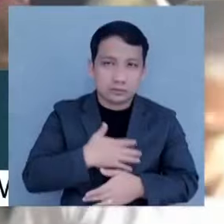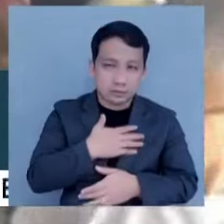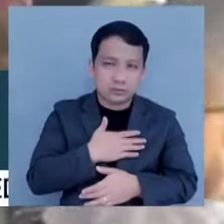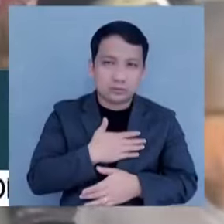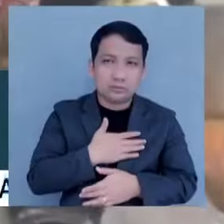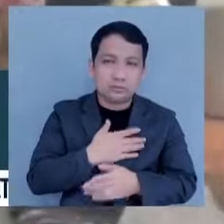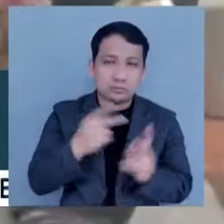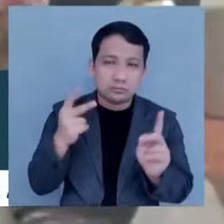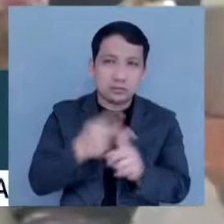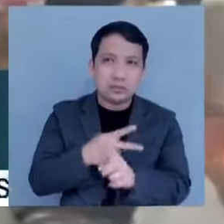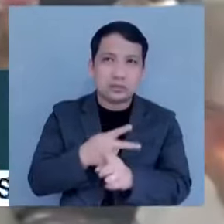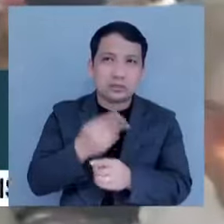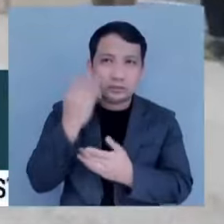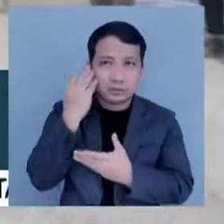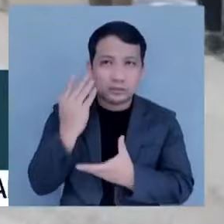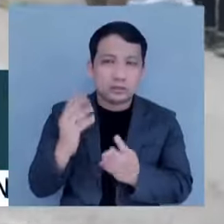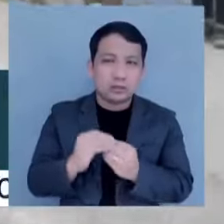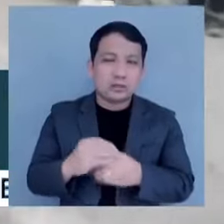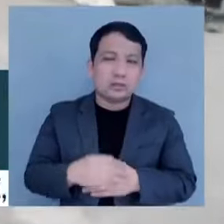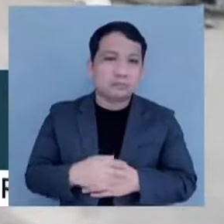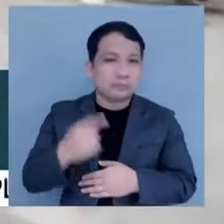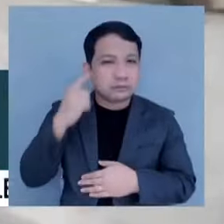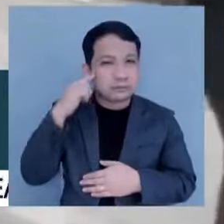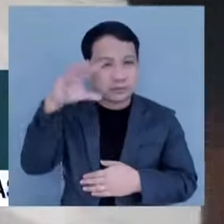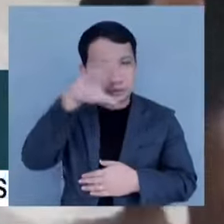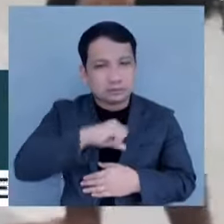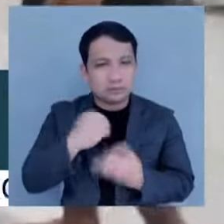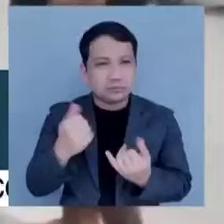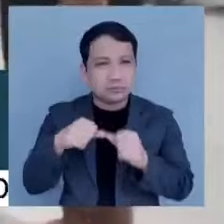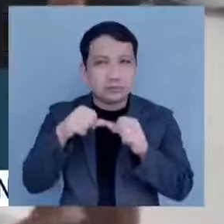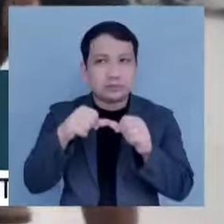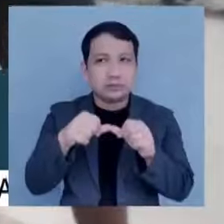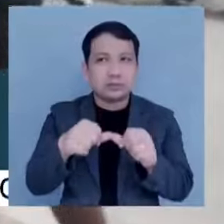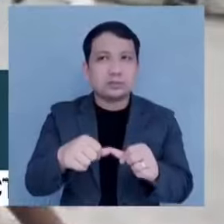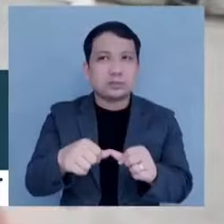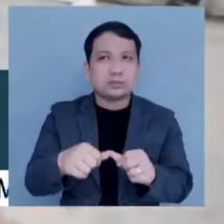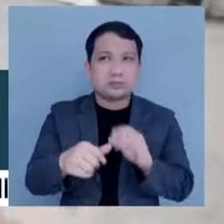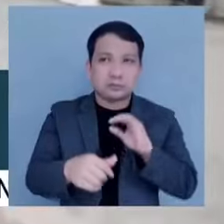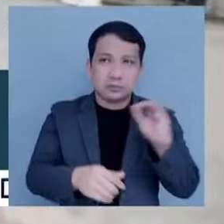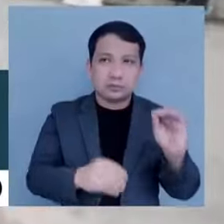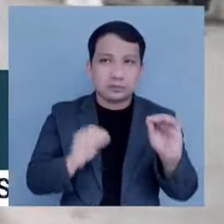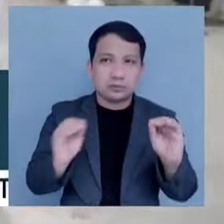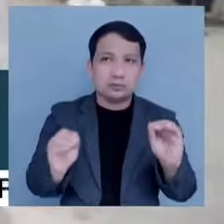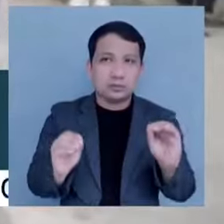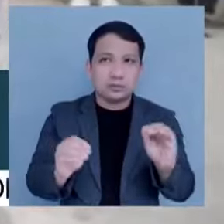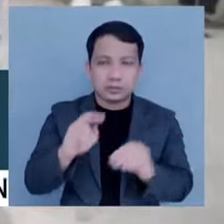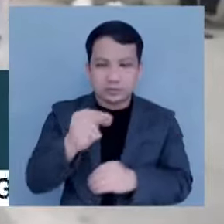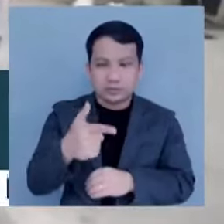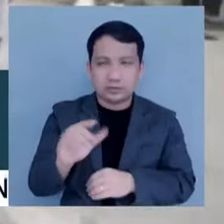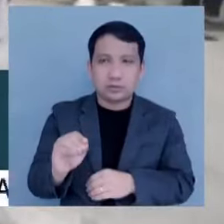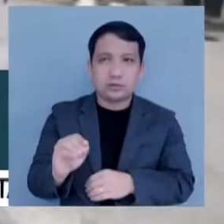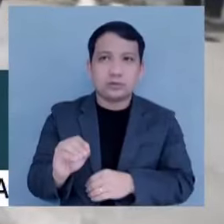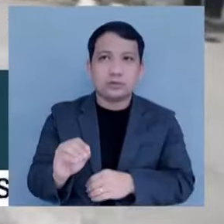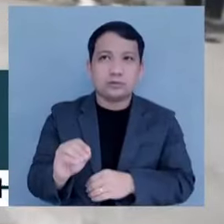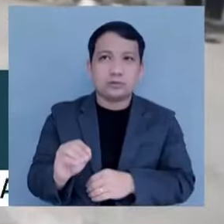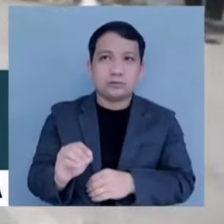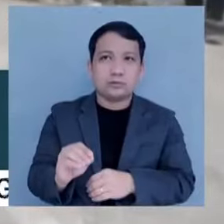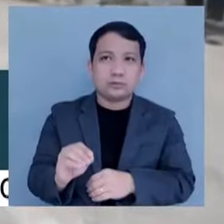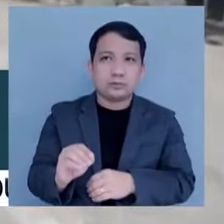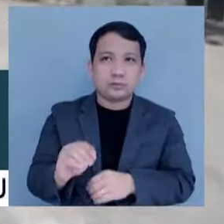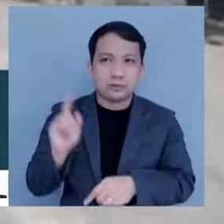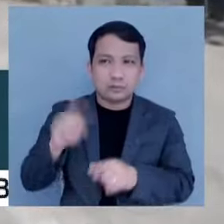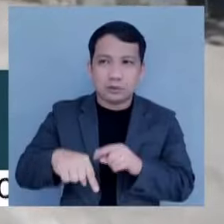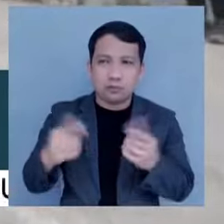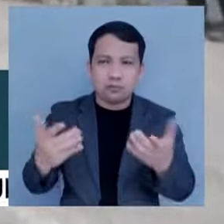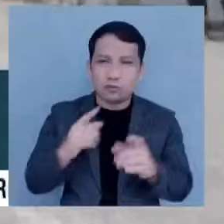So I guess we will have to keep on moving on our own, and the NGOs nobody will stop them, and nobody should